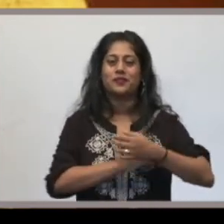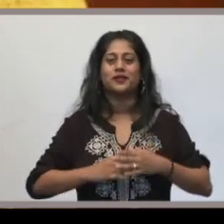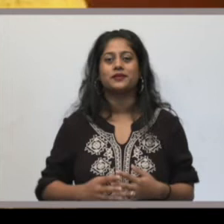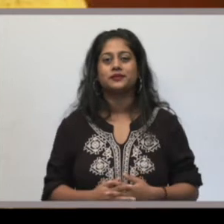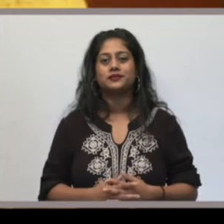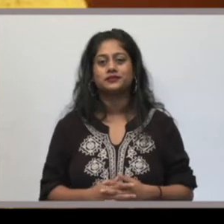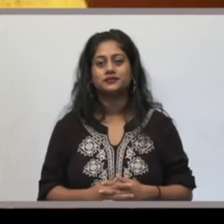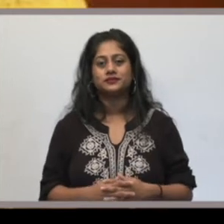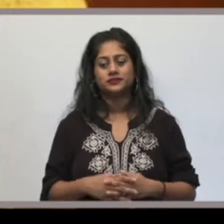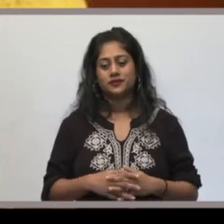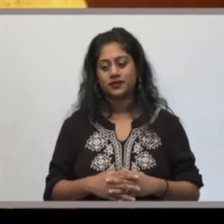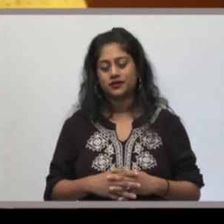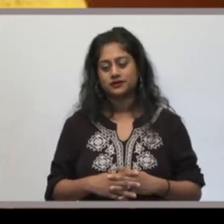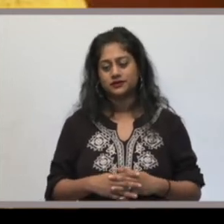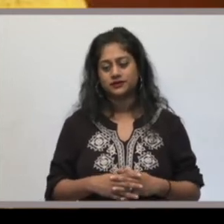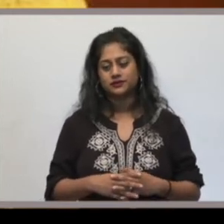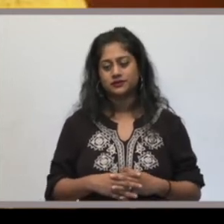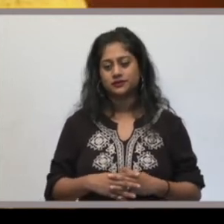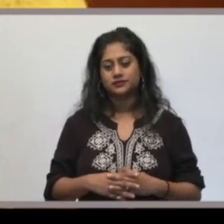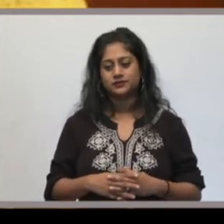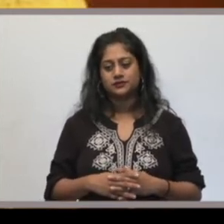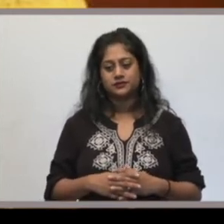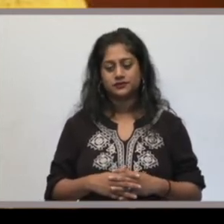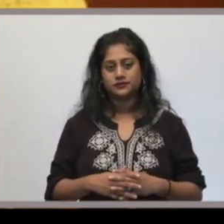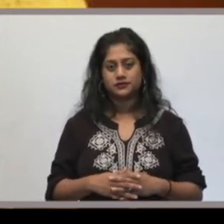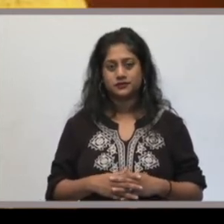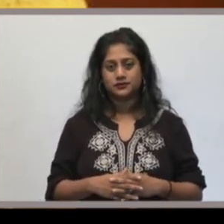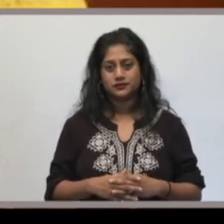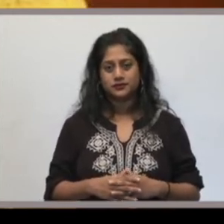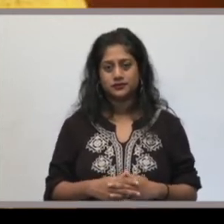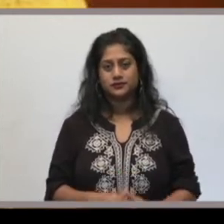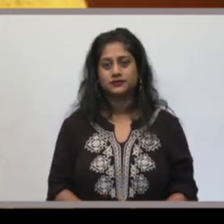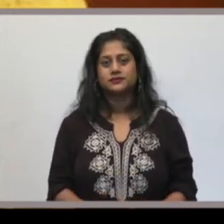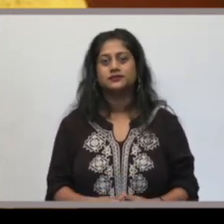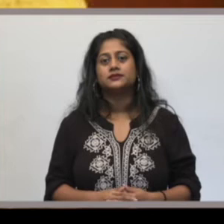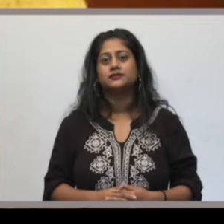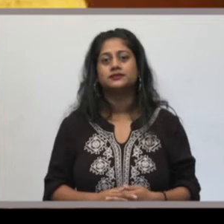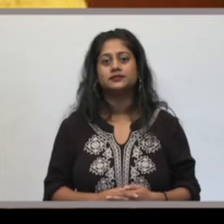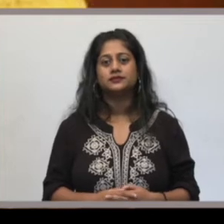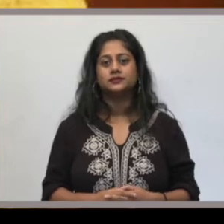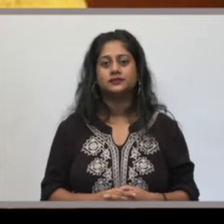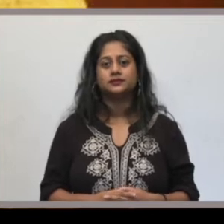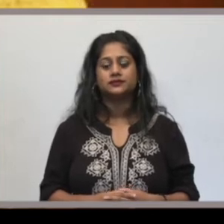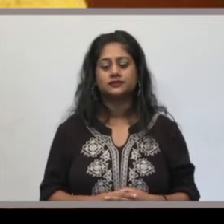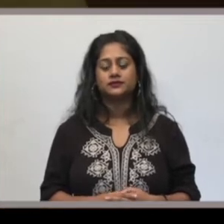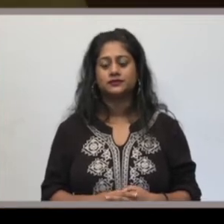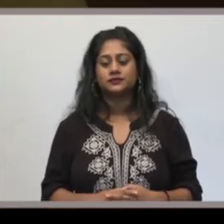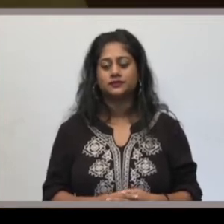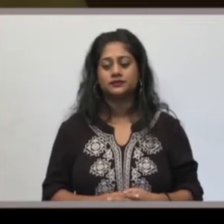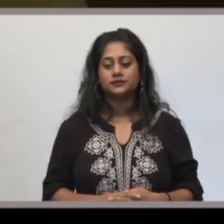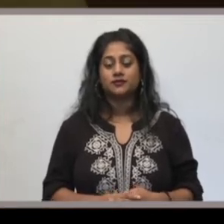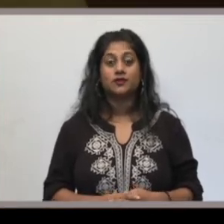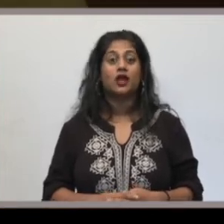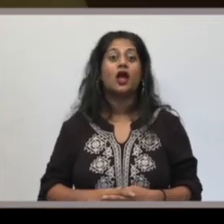uses the word, He uses other people, but very importantly, right, one of the comforters that God uses is